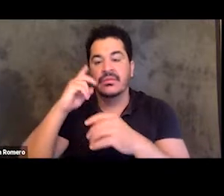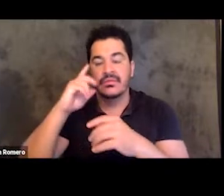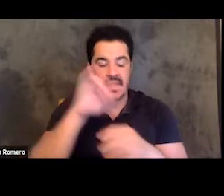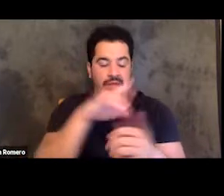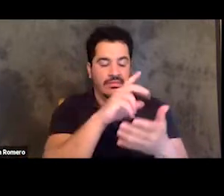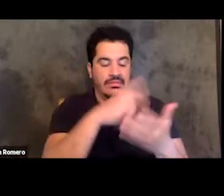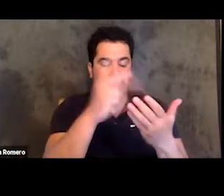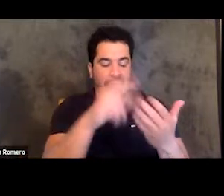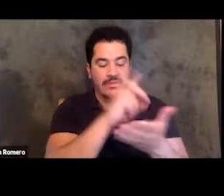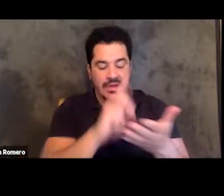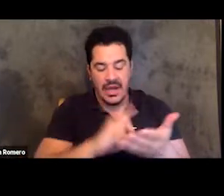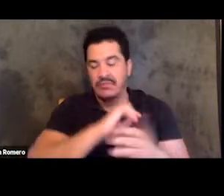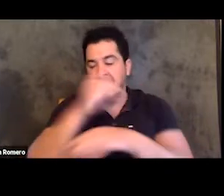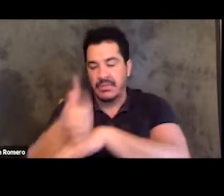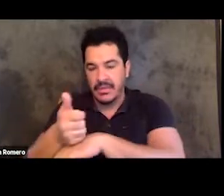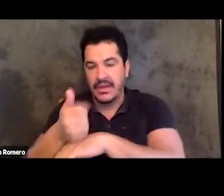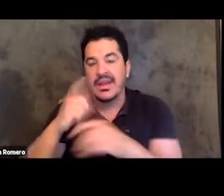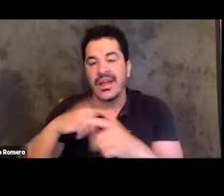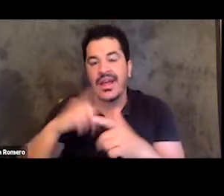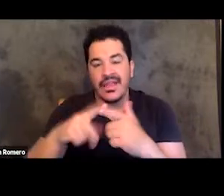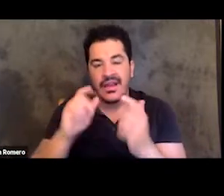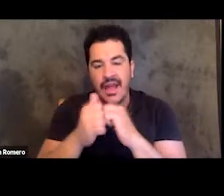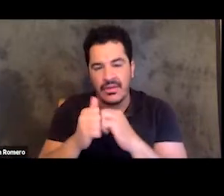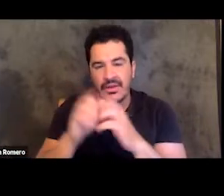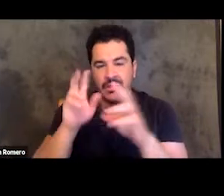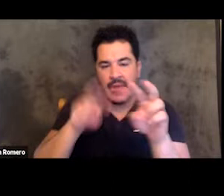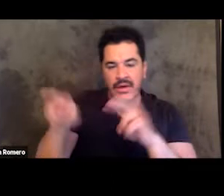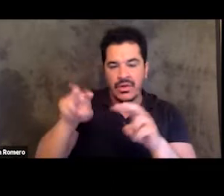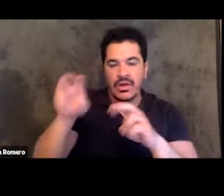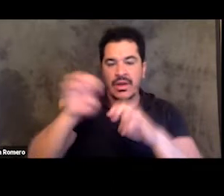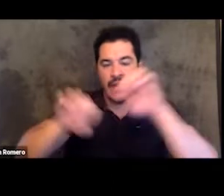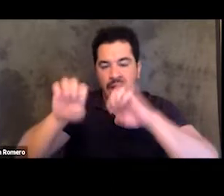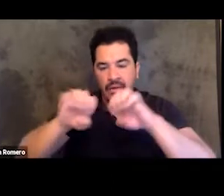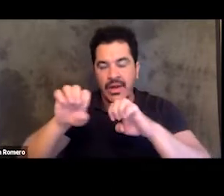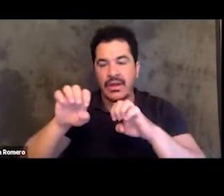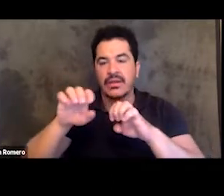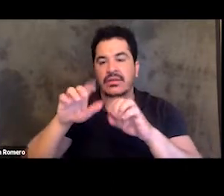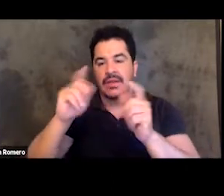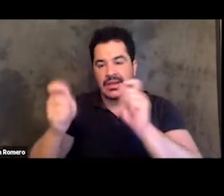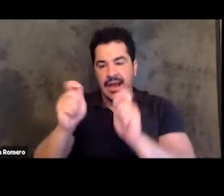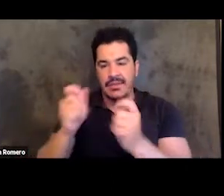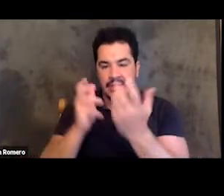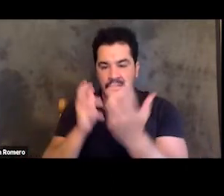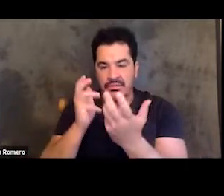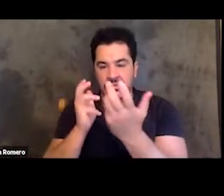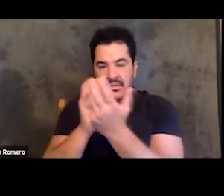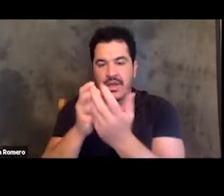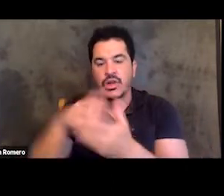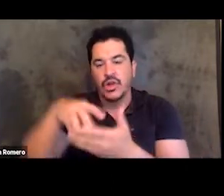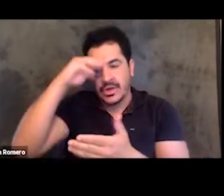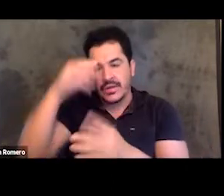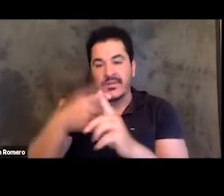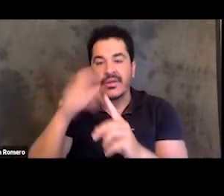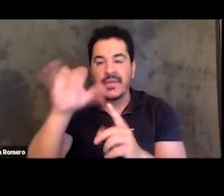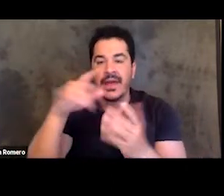go about monitoring, evaluating, and adapting and learning from the program that you are implementing.